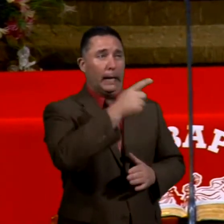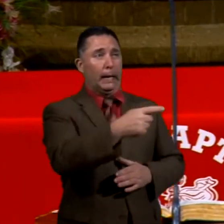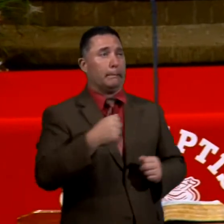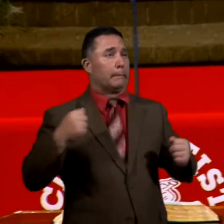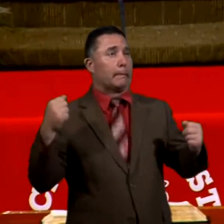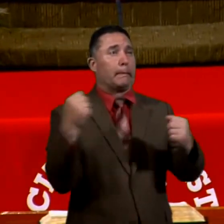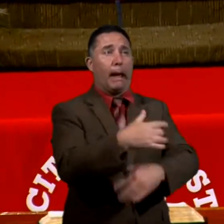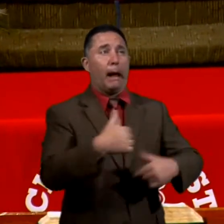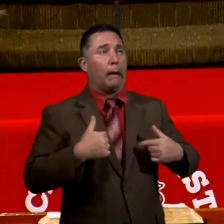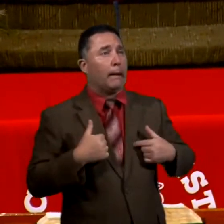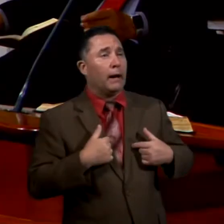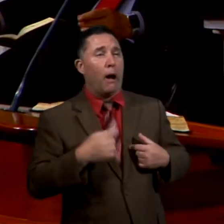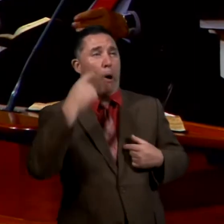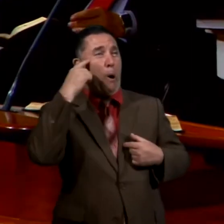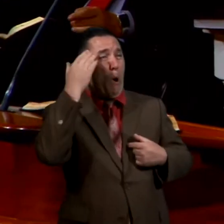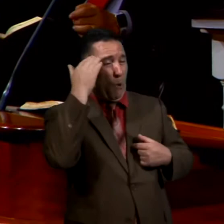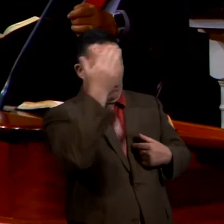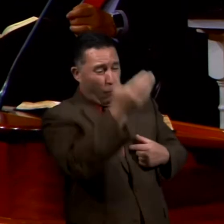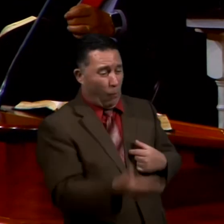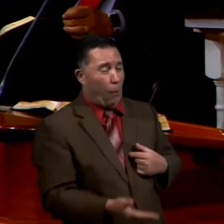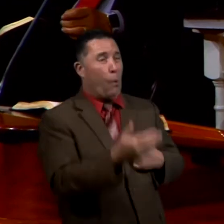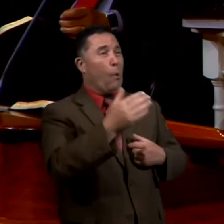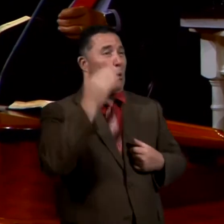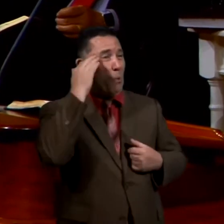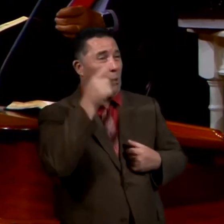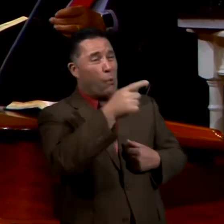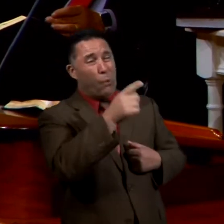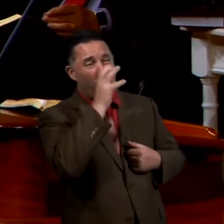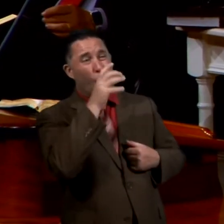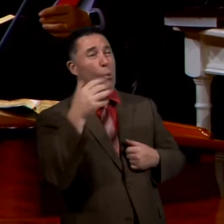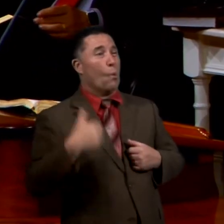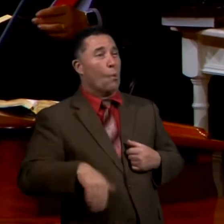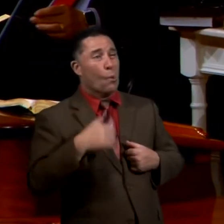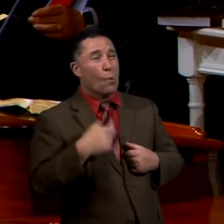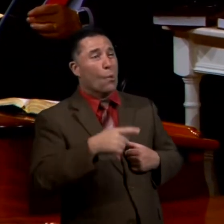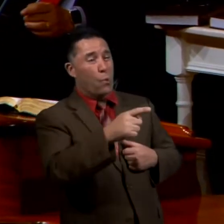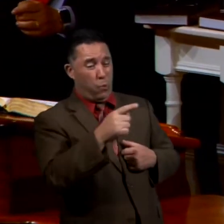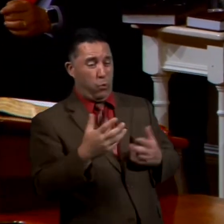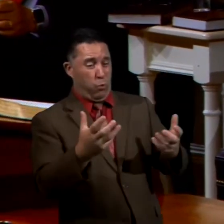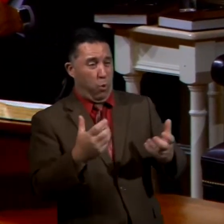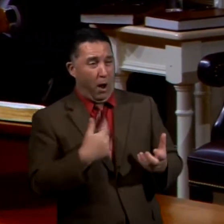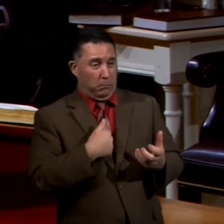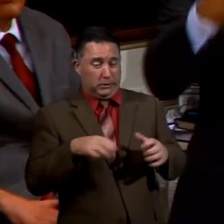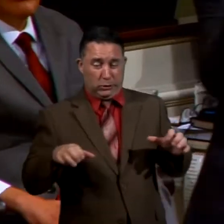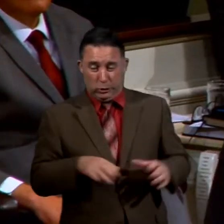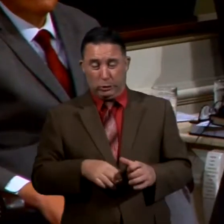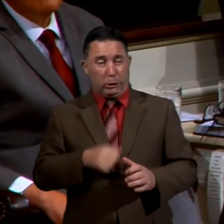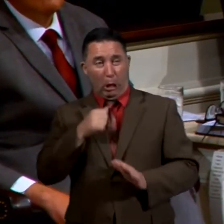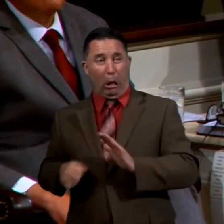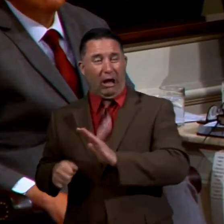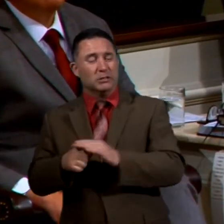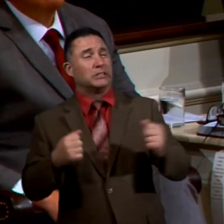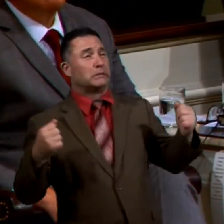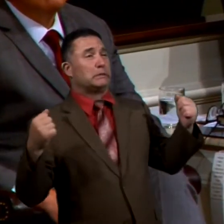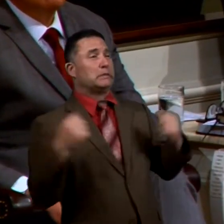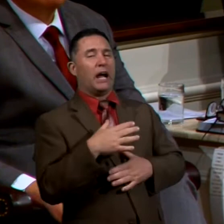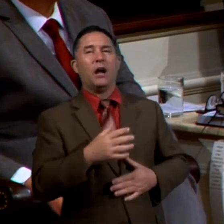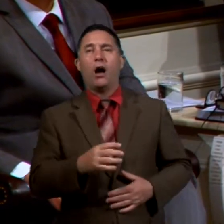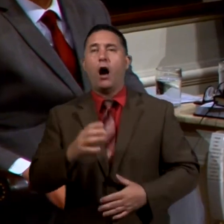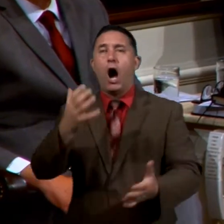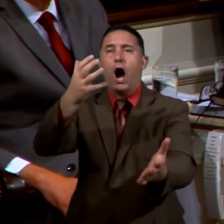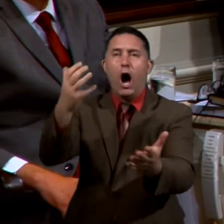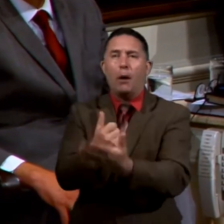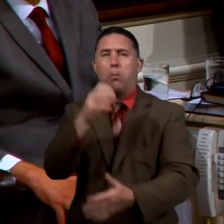was scared. I thought I knew you. I thought I knew who you were. I thought this is what you would have wanted me to do, and I was scared." And he missed out